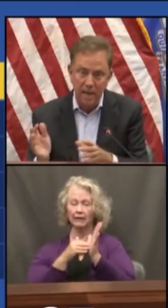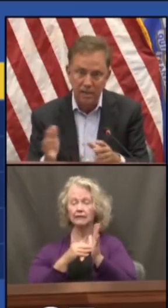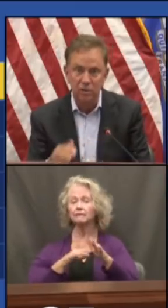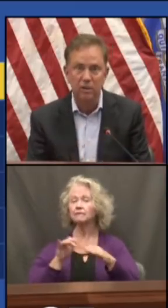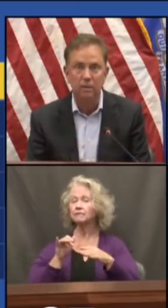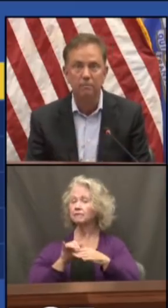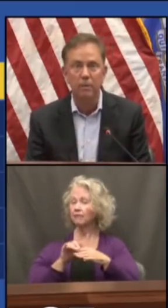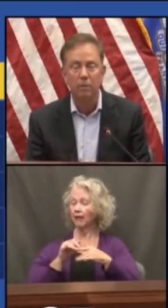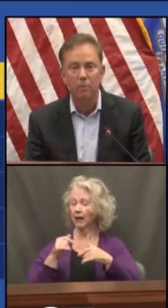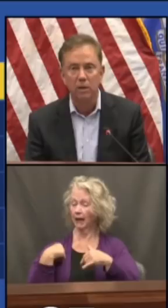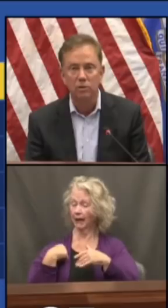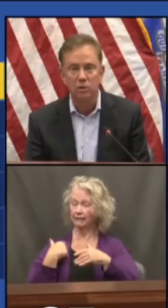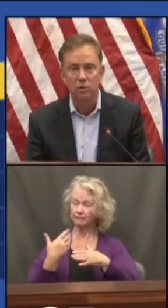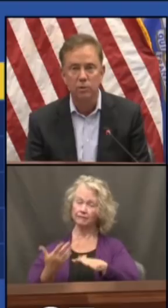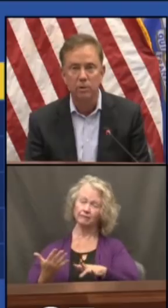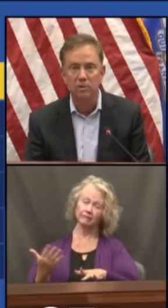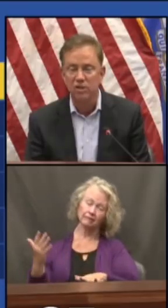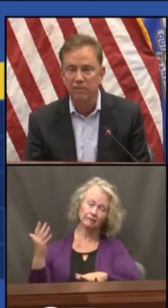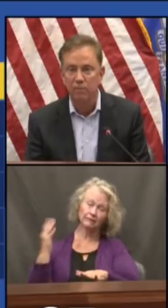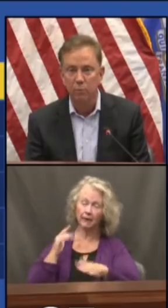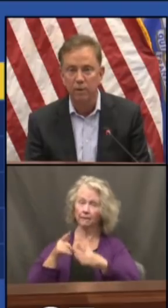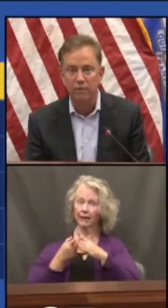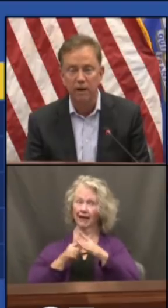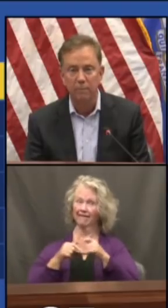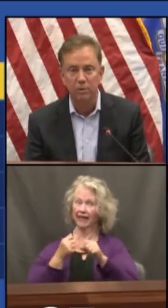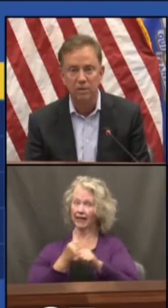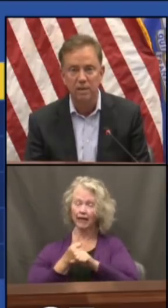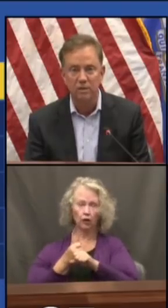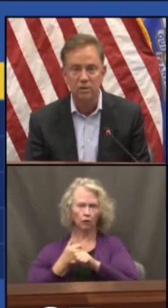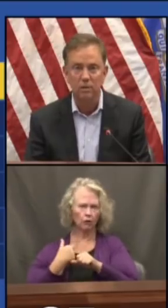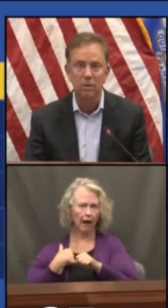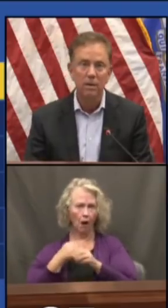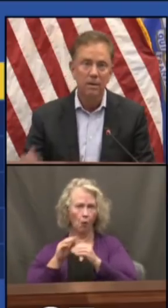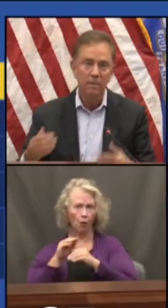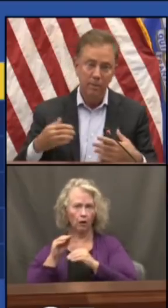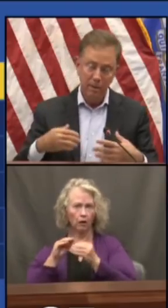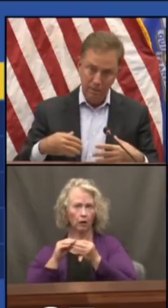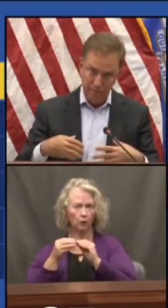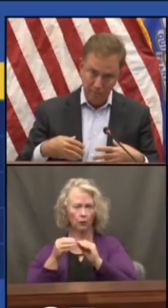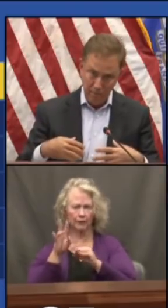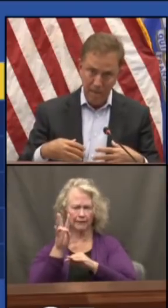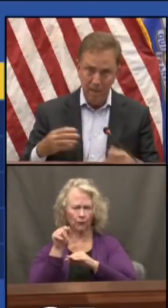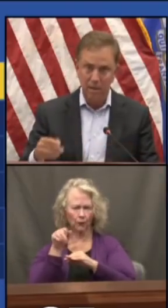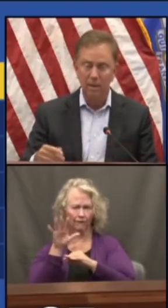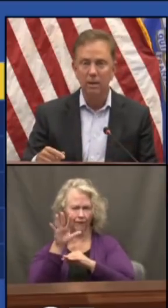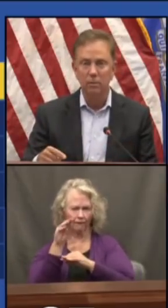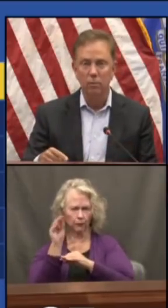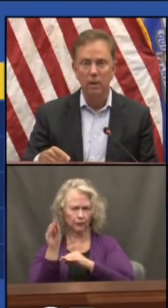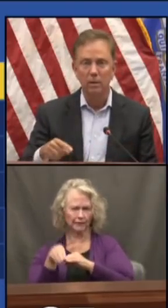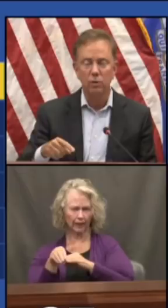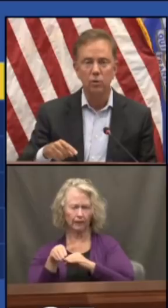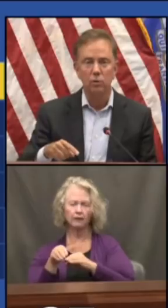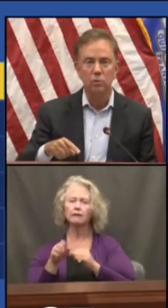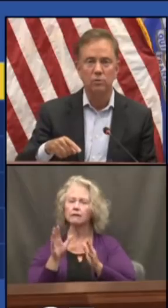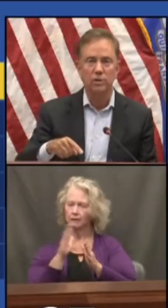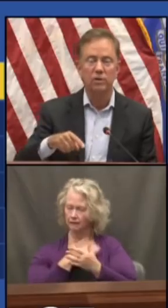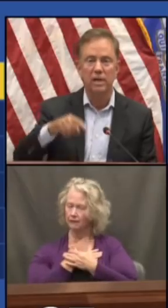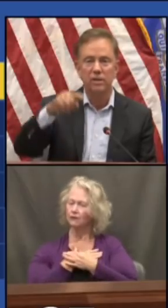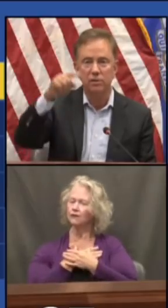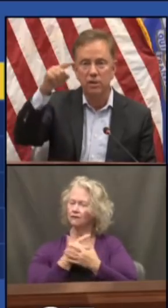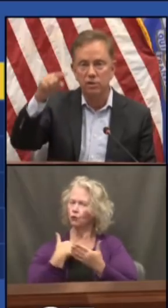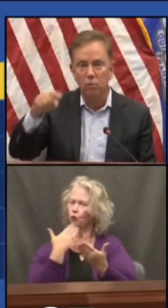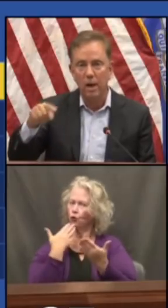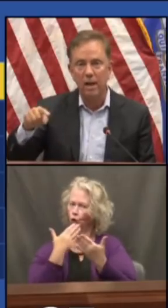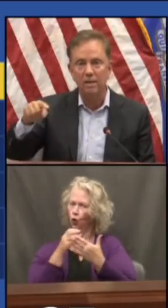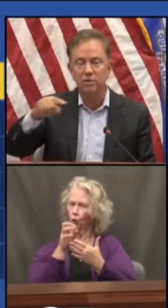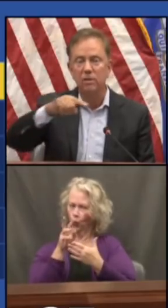that last, bigger surge? We were at 7.5%. So for me, the relative good news is that